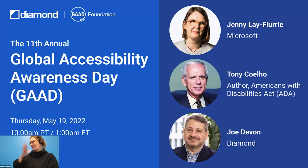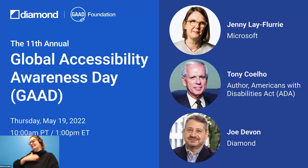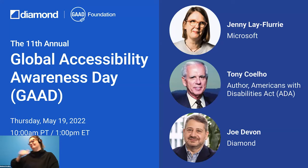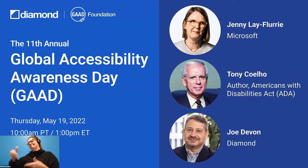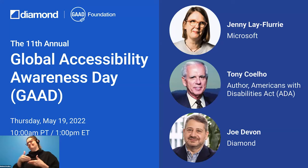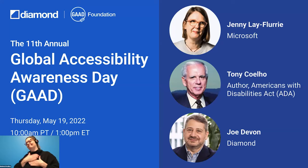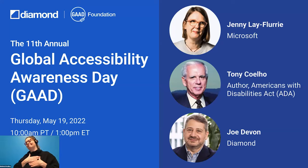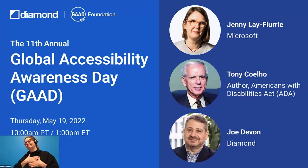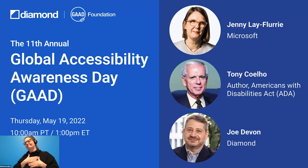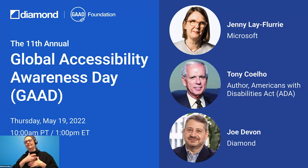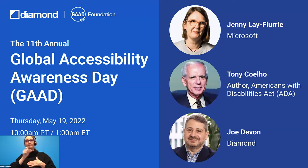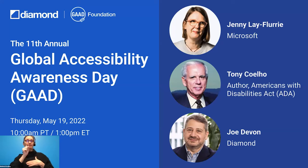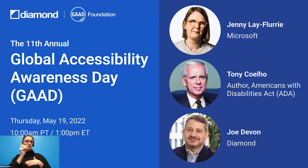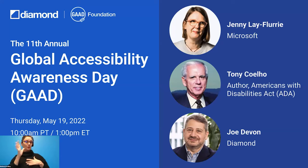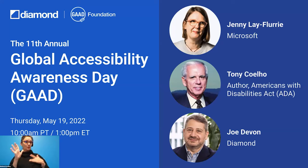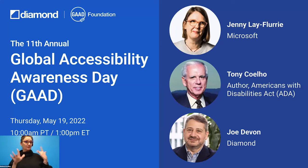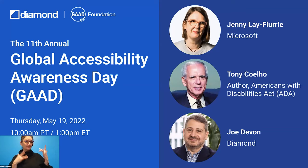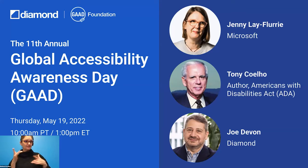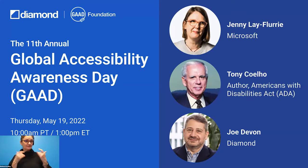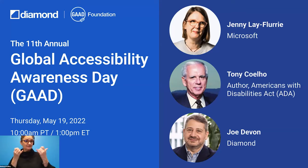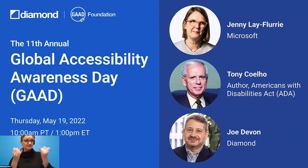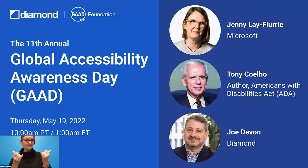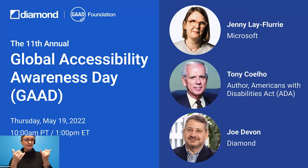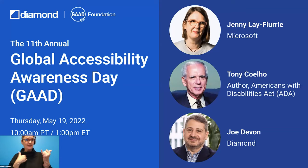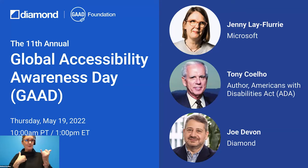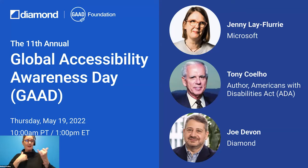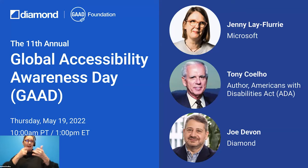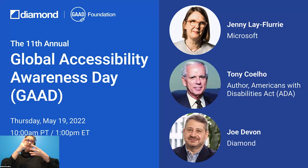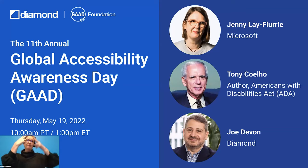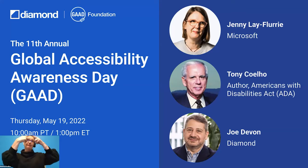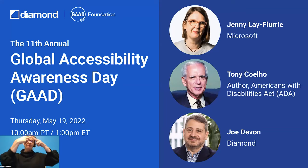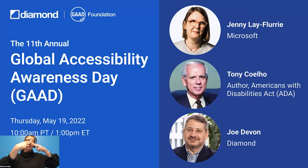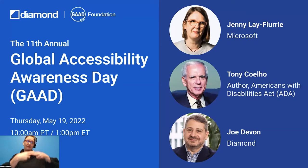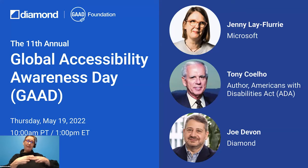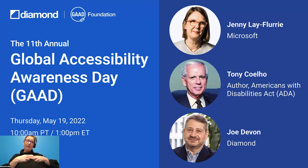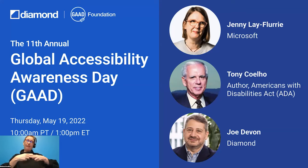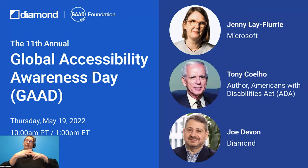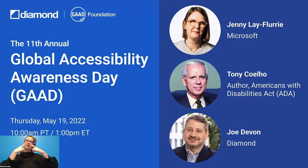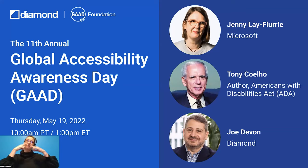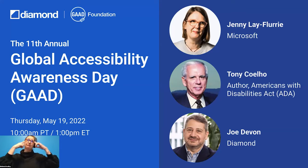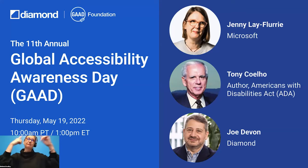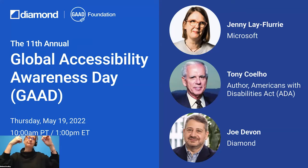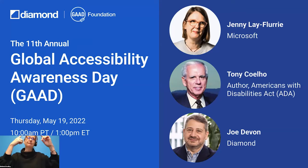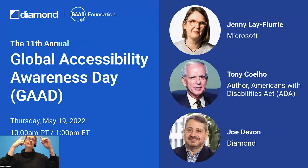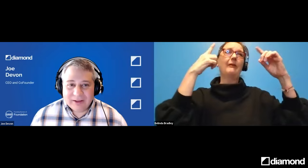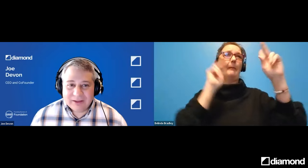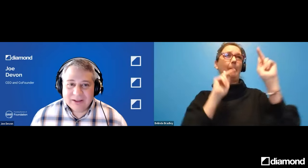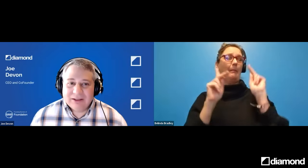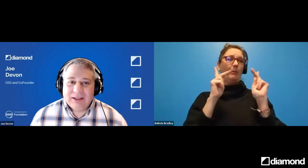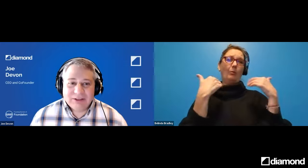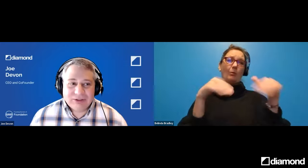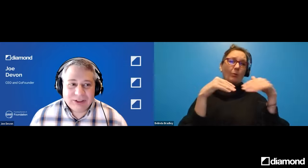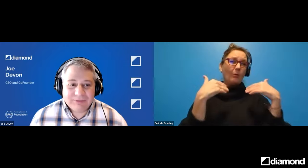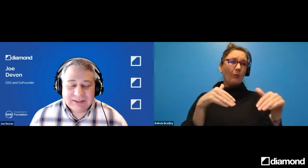I am so excited today. We have a star-studded panel. And we're going to start with